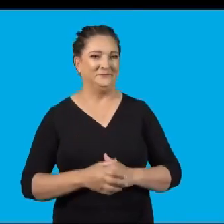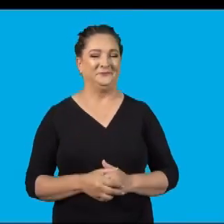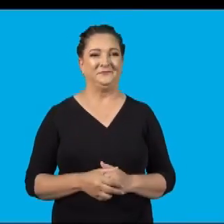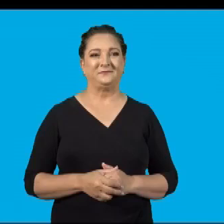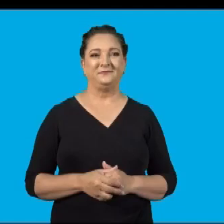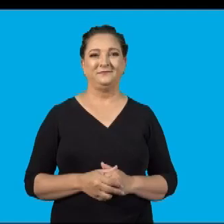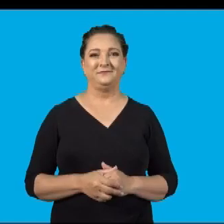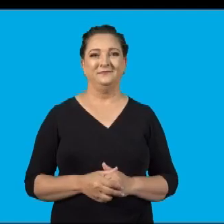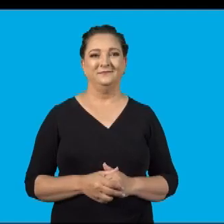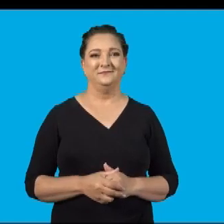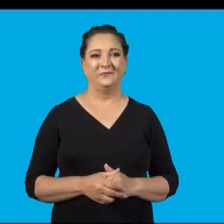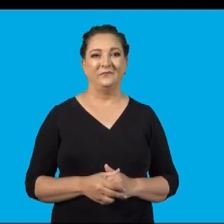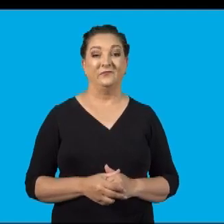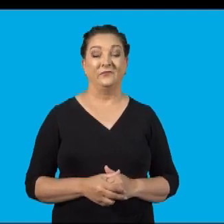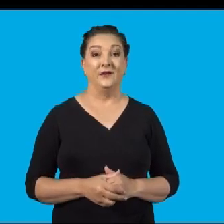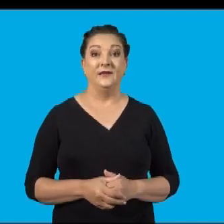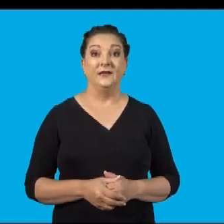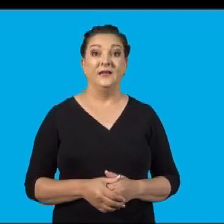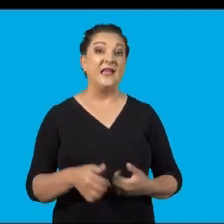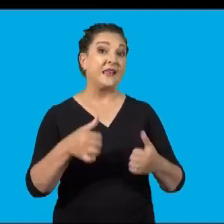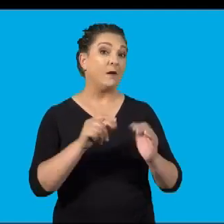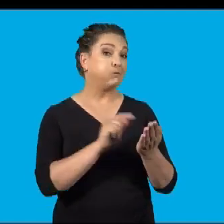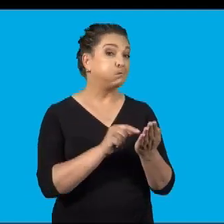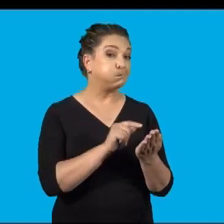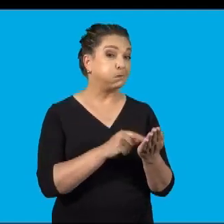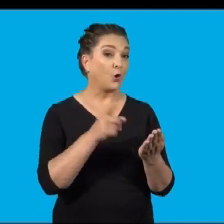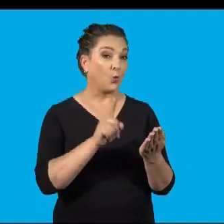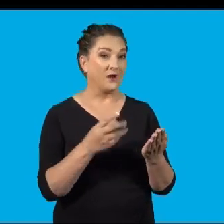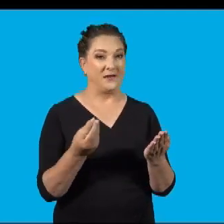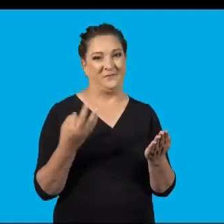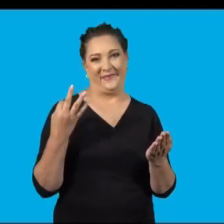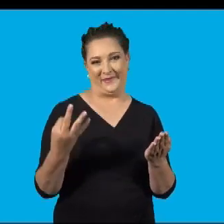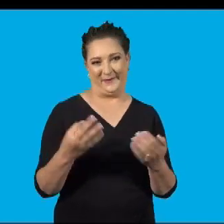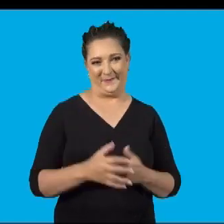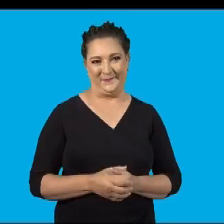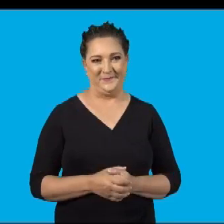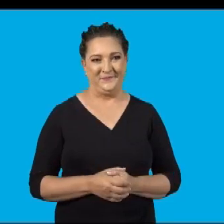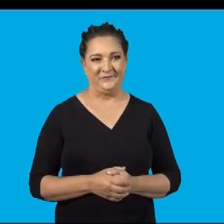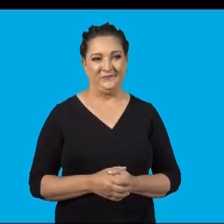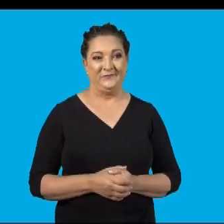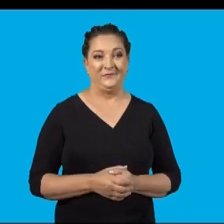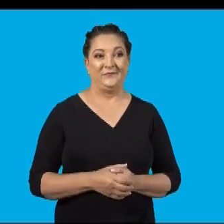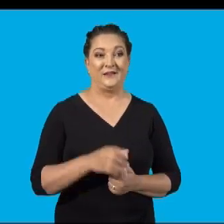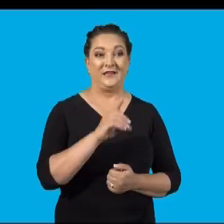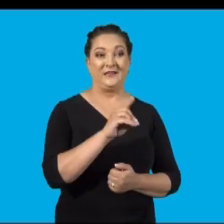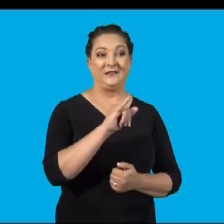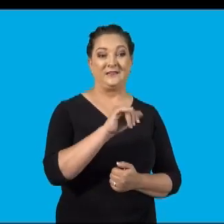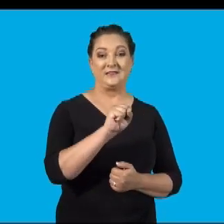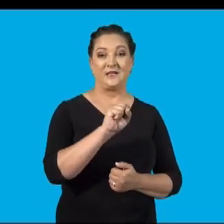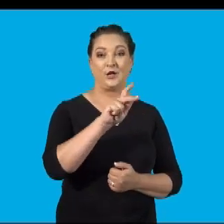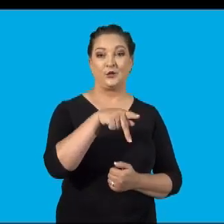next. The next calculation is number 3 over here. This is